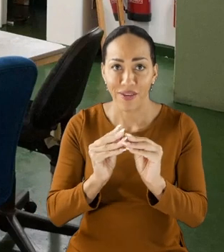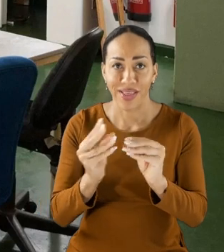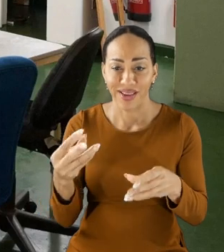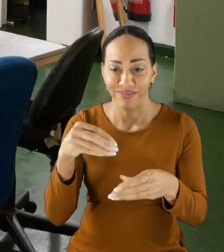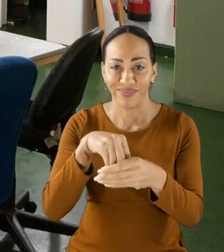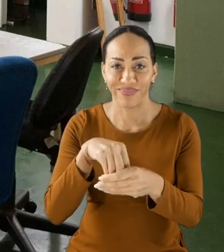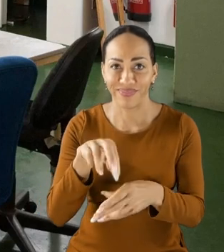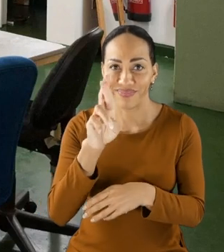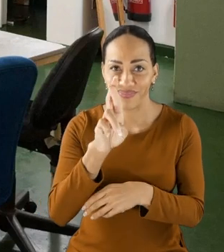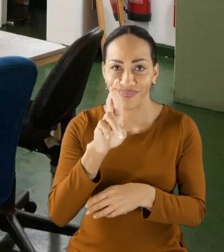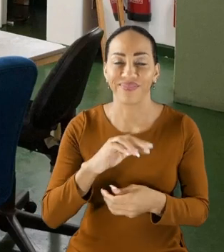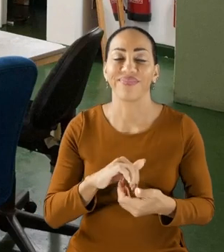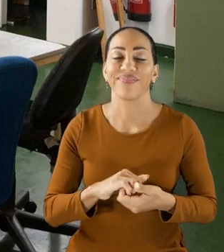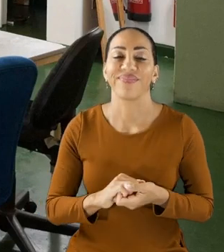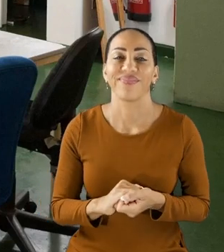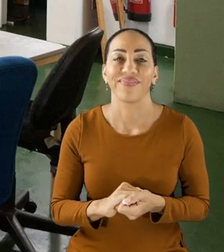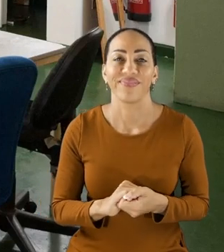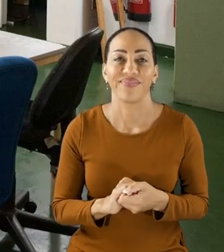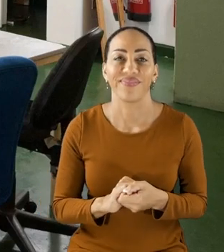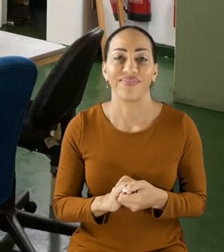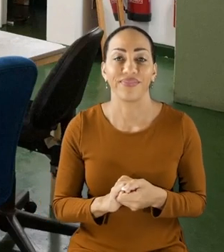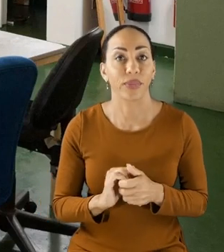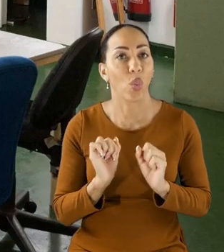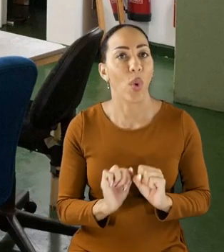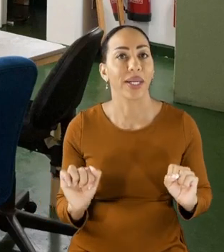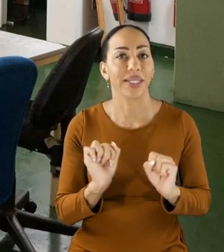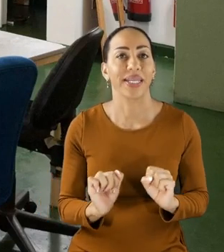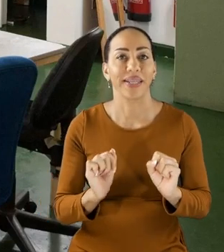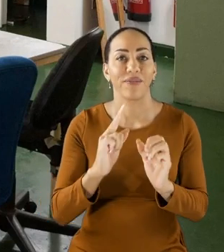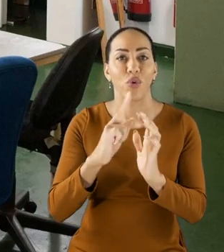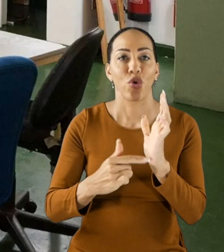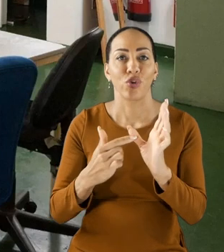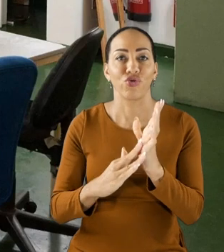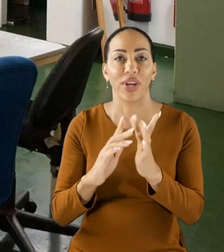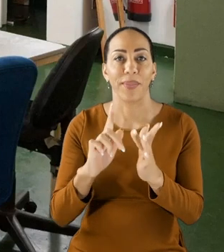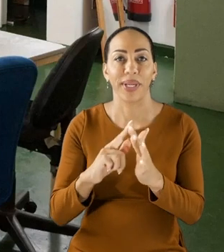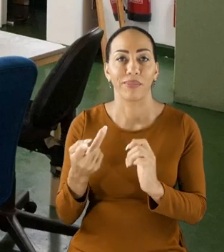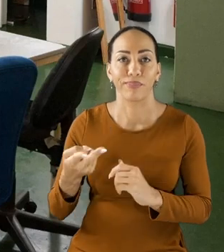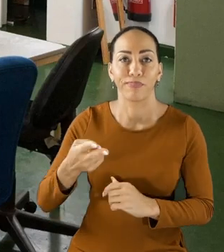there. Fingers crossed. So we're just waiting Jamie to